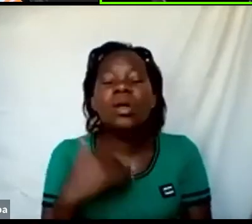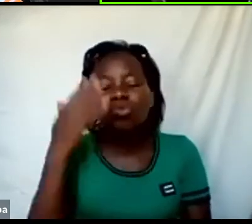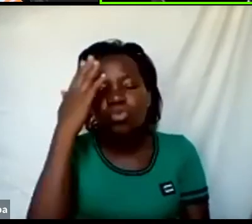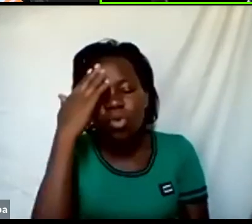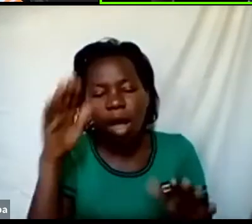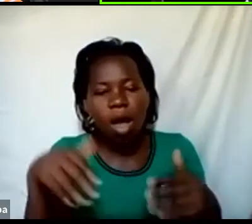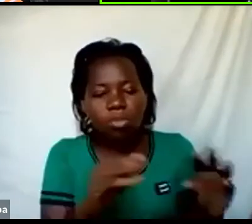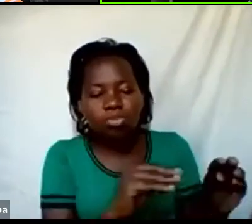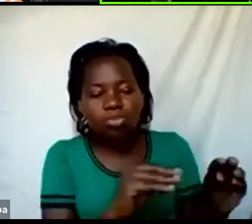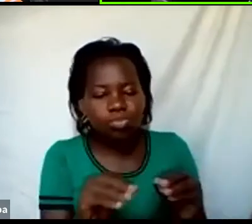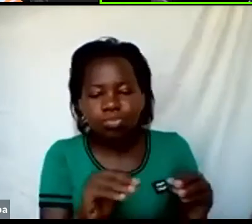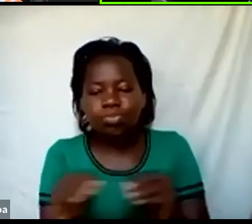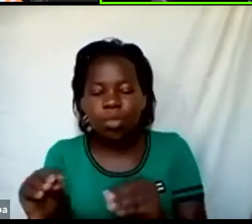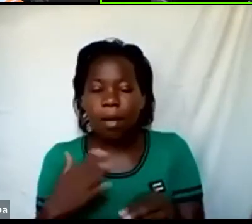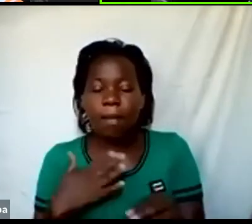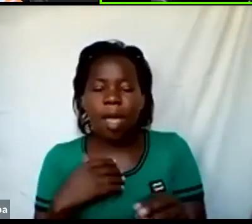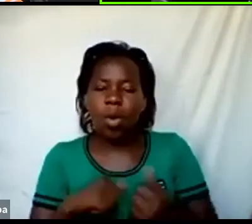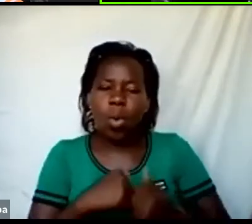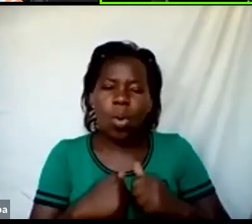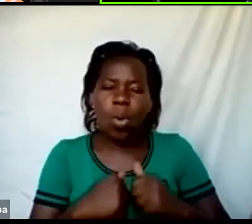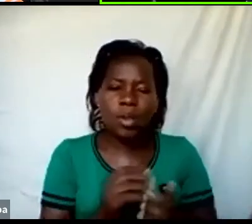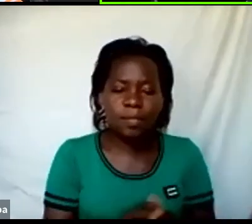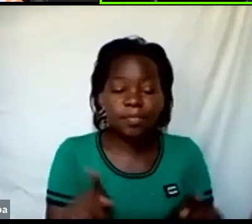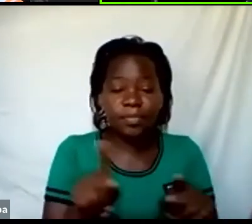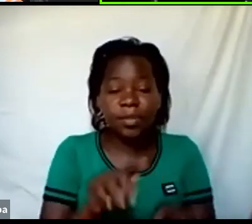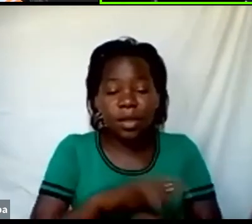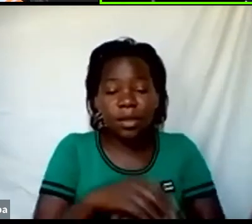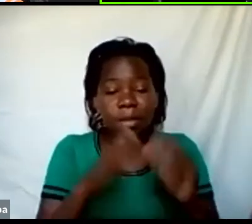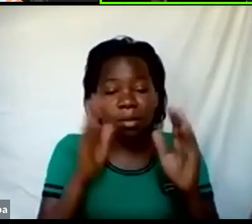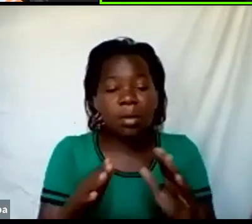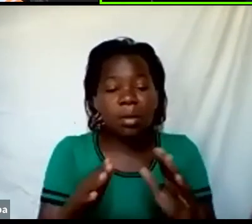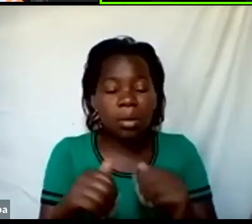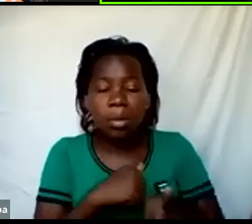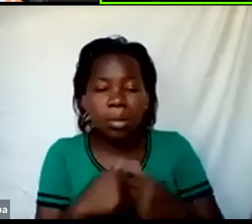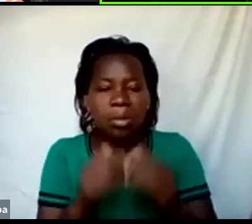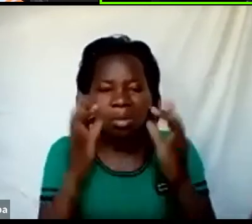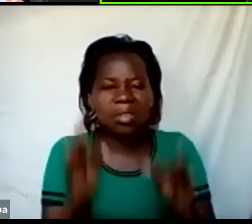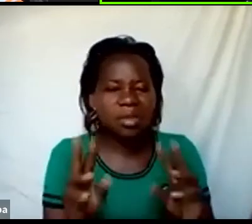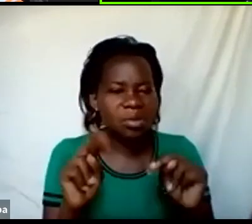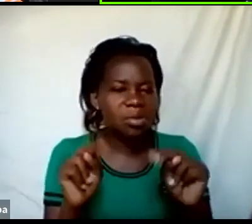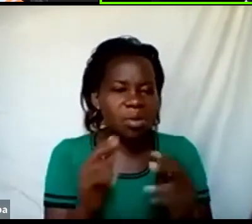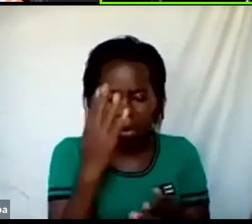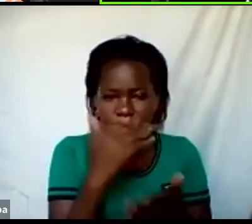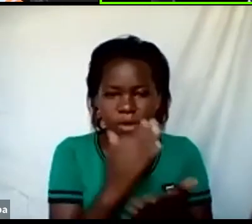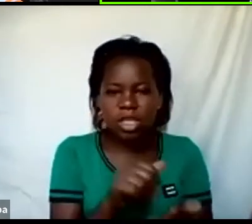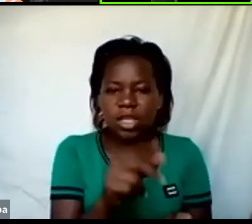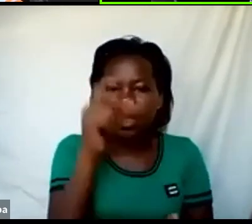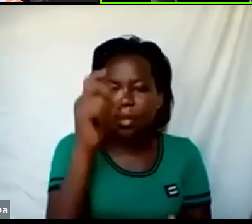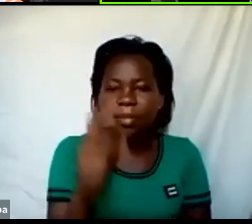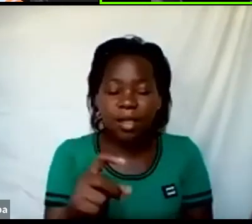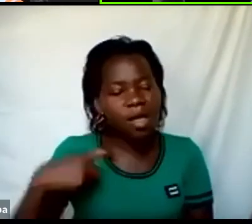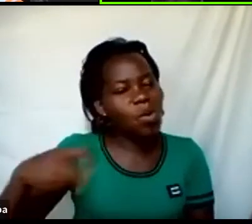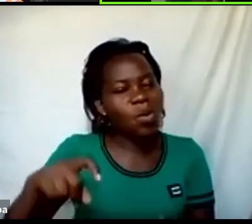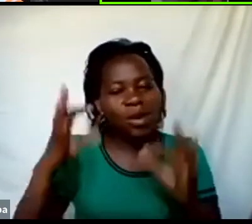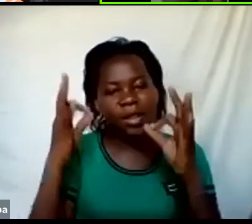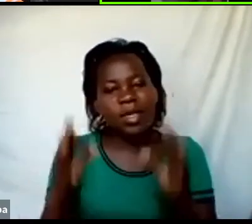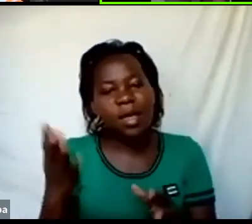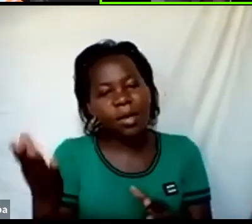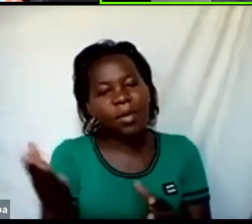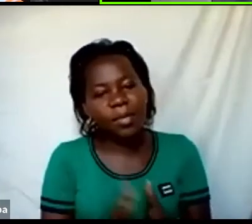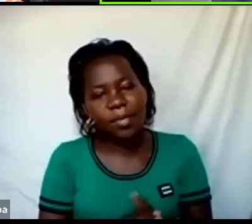competitor? Manufacturers are no longer competing on products because everyone has a quality product. The question then becomes, how do